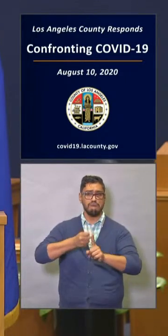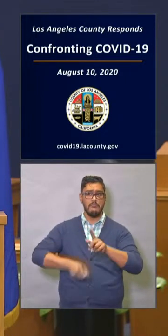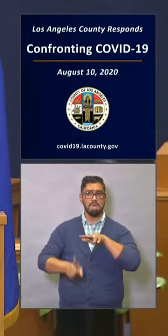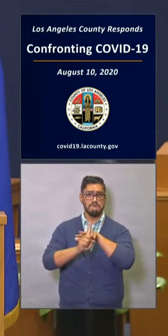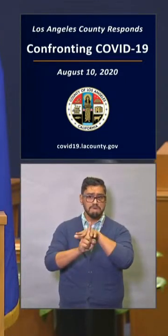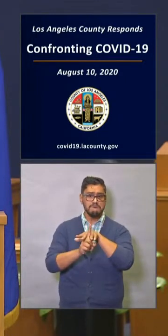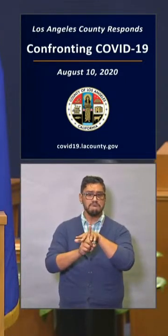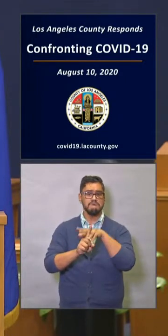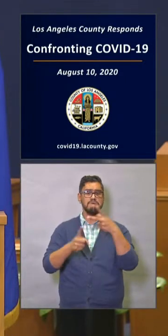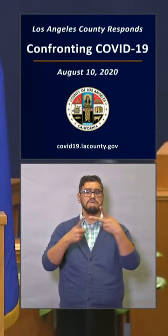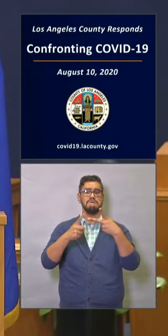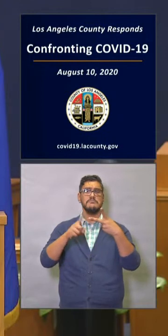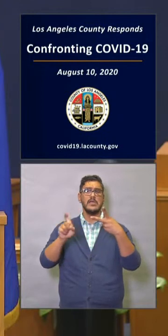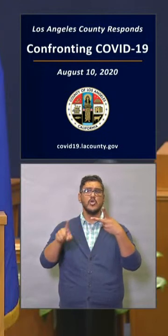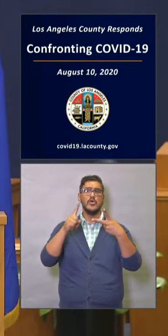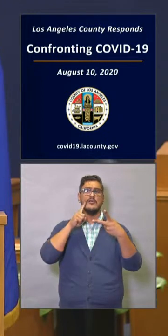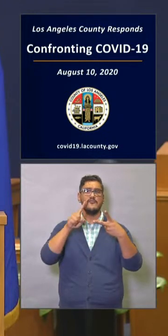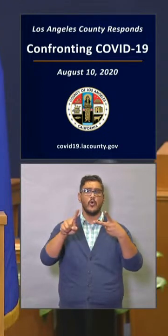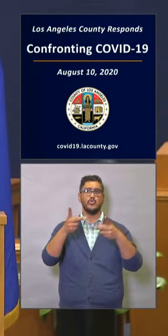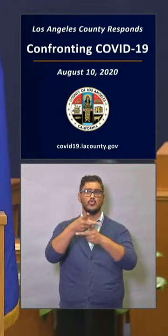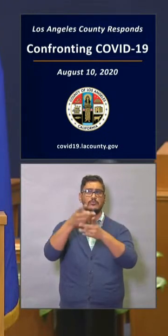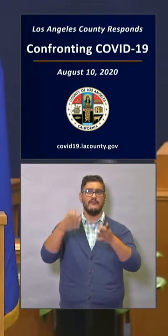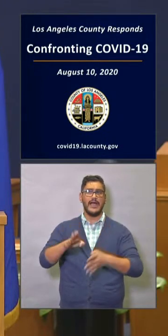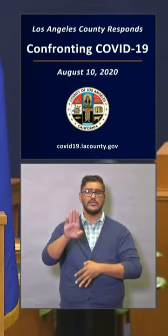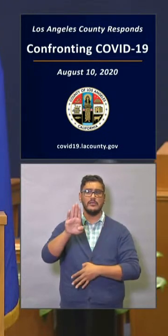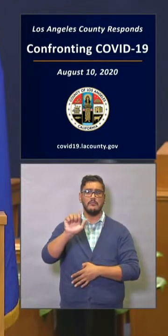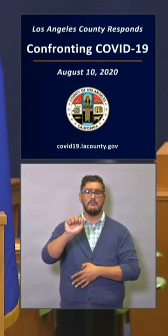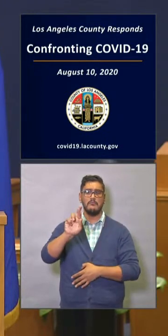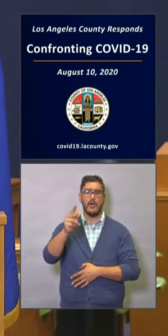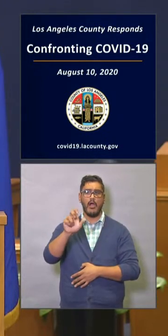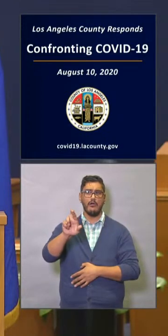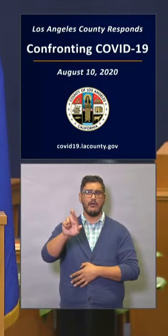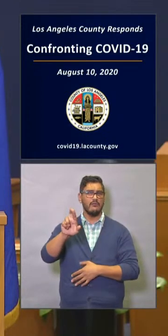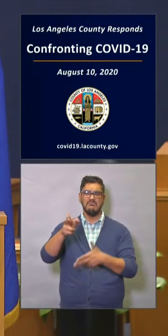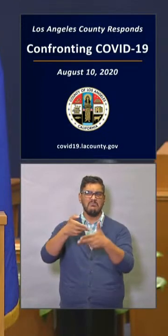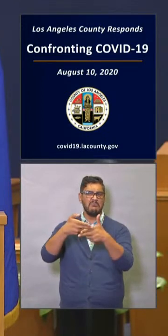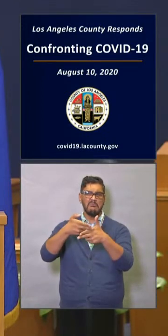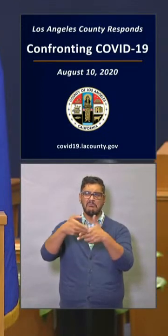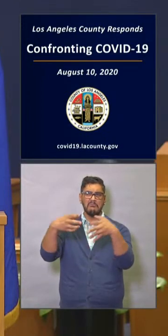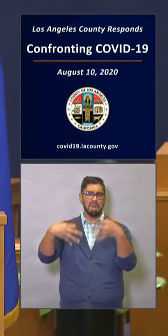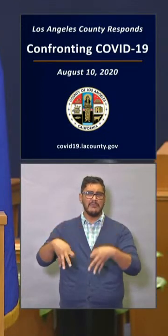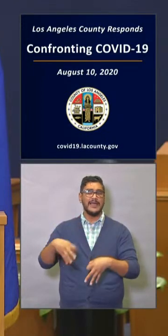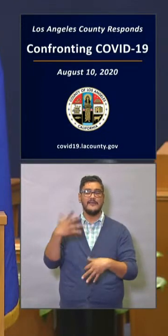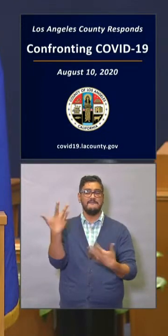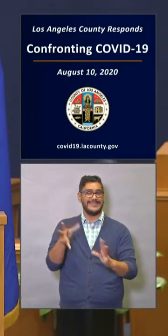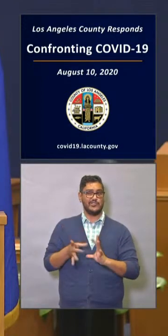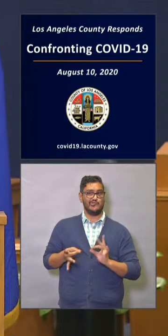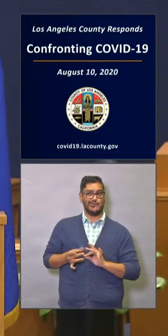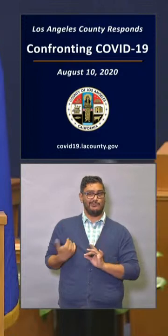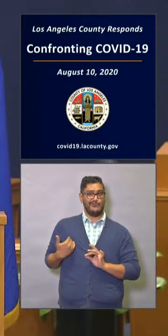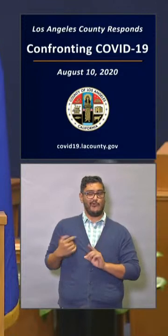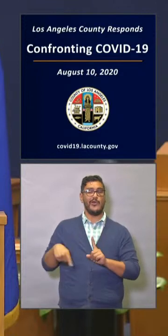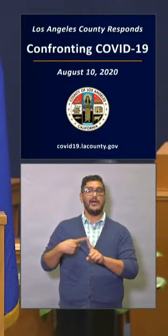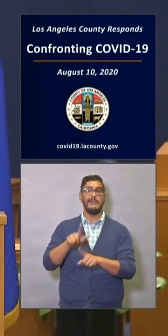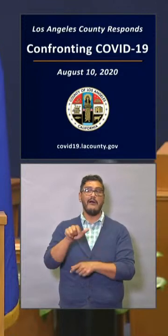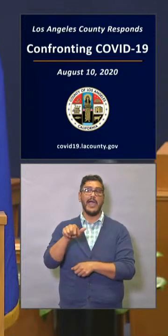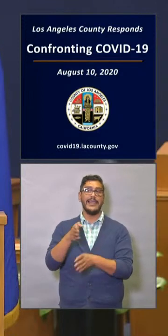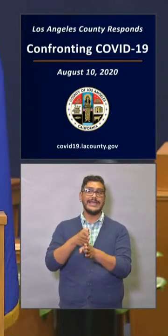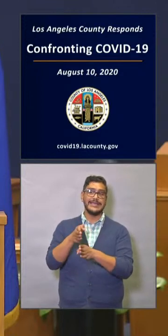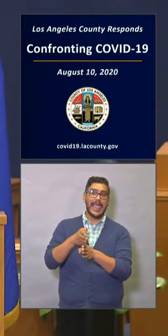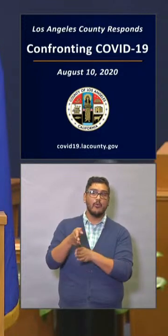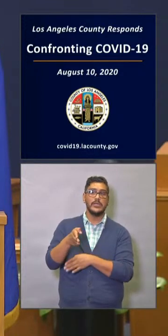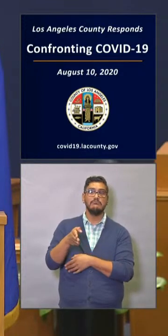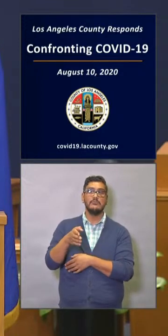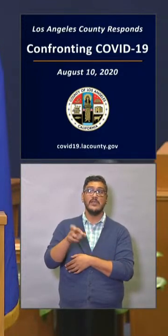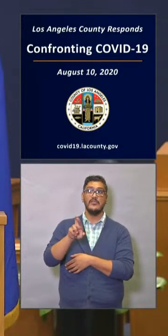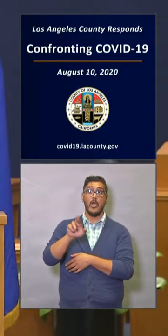question is for Supervisor Catherine Barger. If you could provide us with a brief overview, I think you mentioned it, the LA County COVID-19 rent